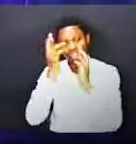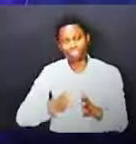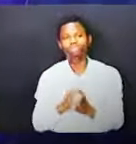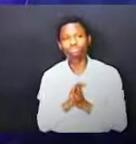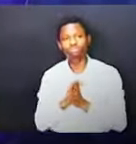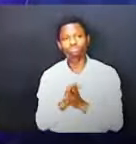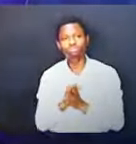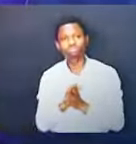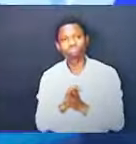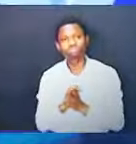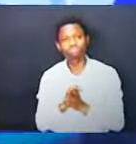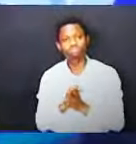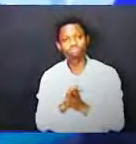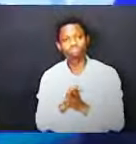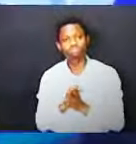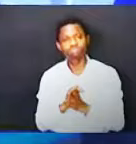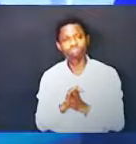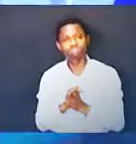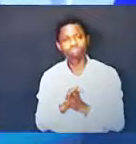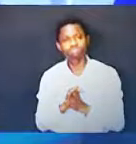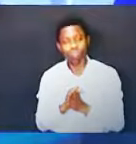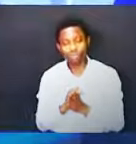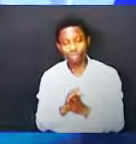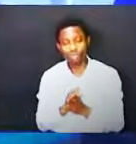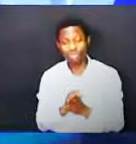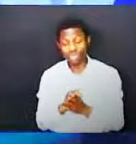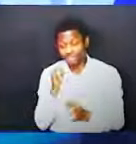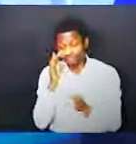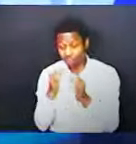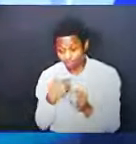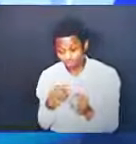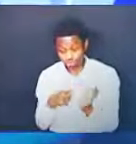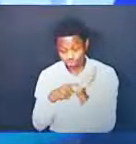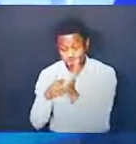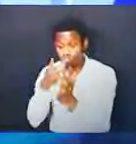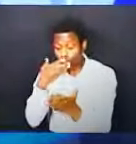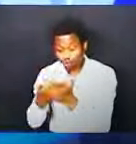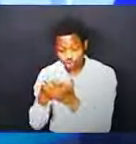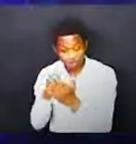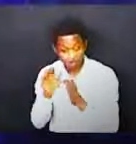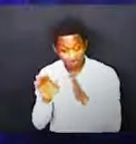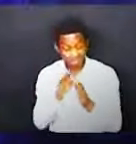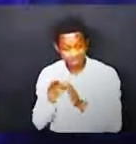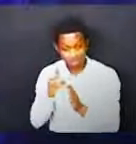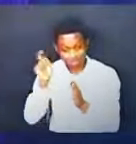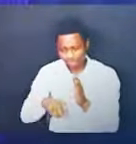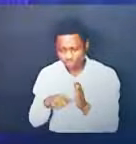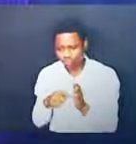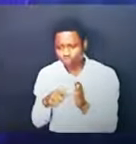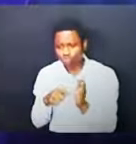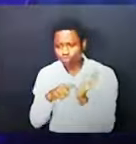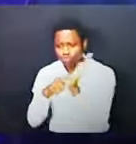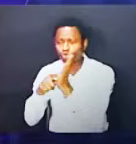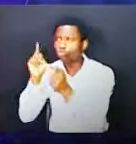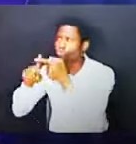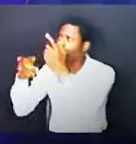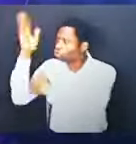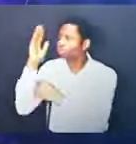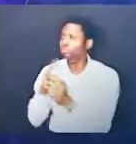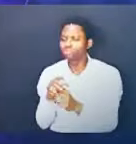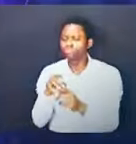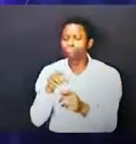anyone, please the one who is your strength and the one who can redeem you. And that is